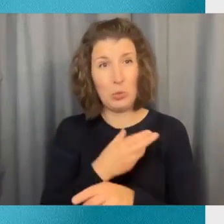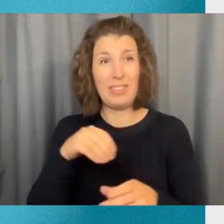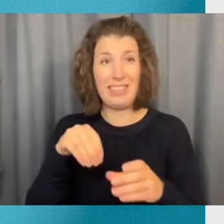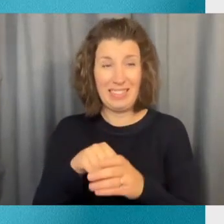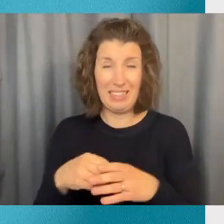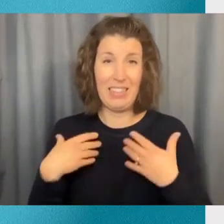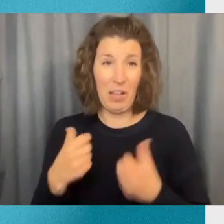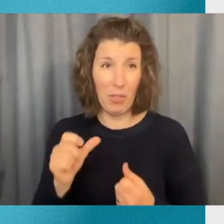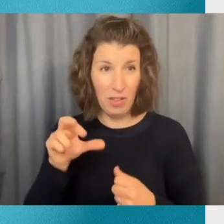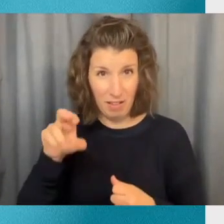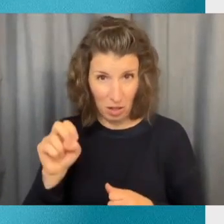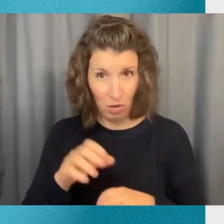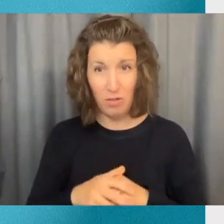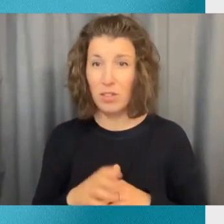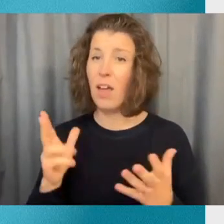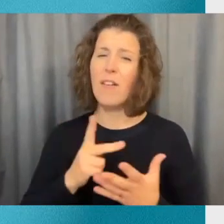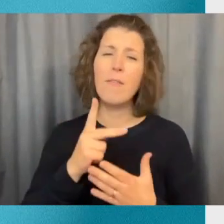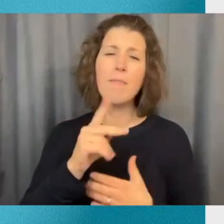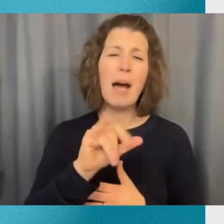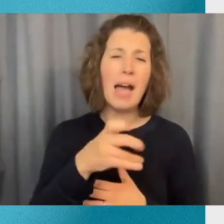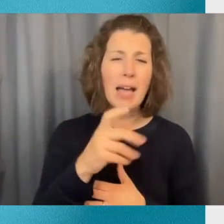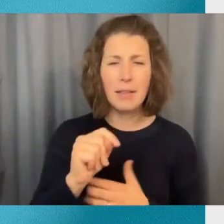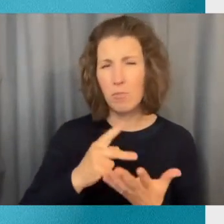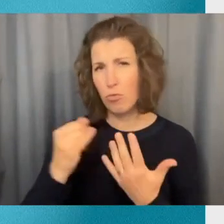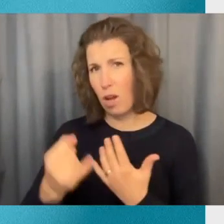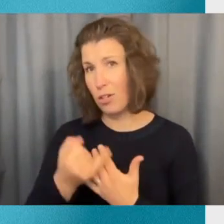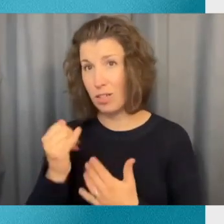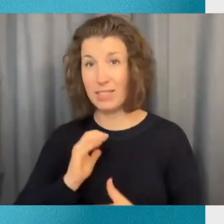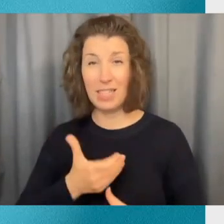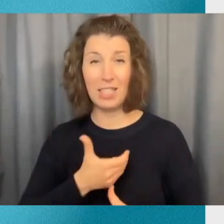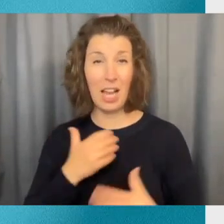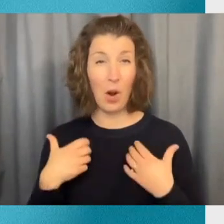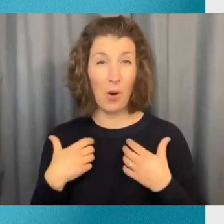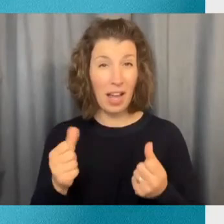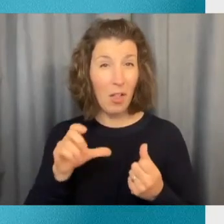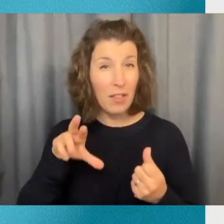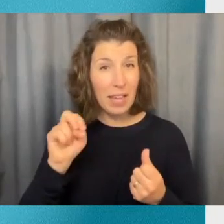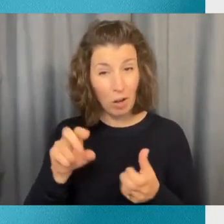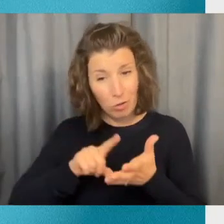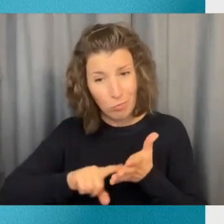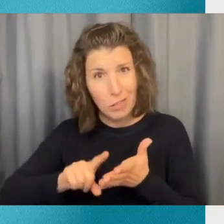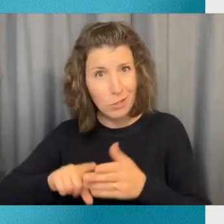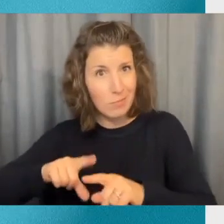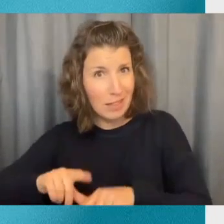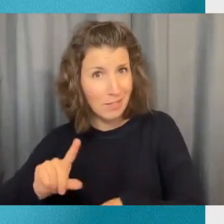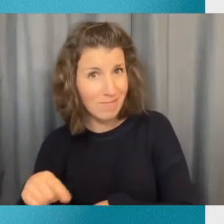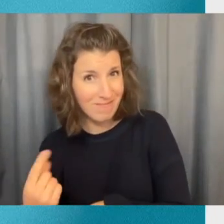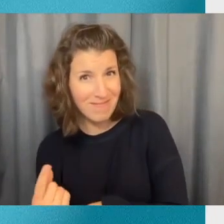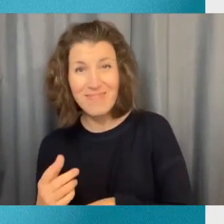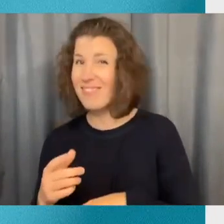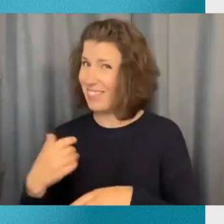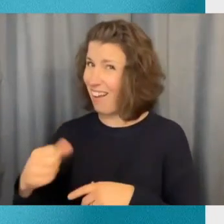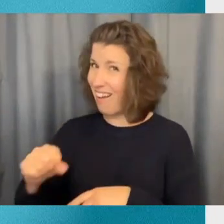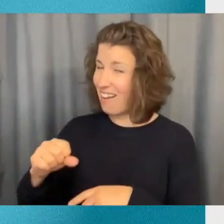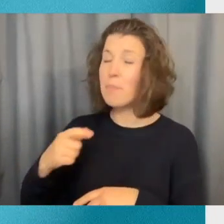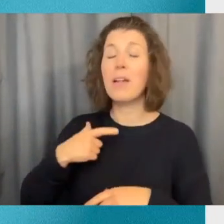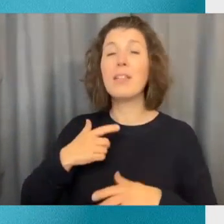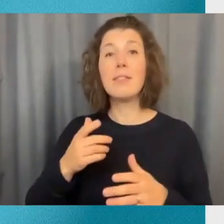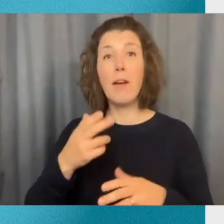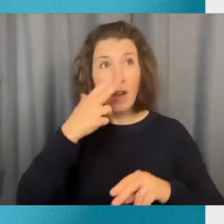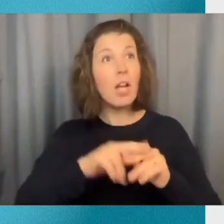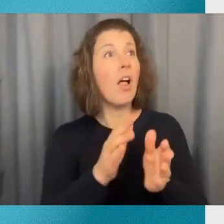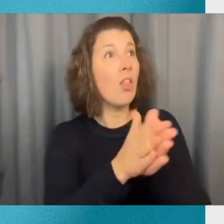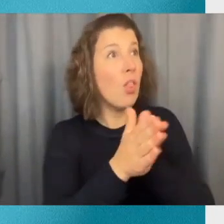pilot projects, and of course, our healthcare is research-based, and so it's not just fun to be enthusiastic about this. We want to make sure we're